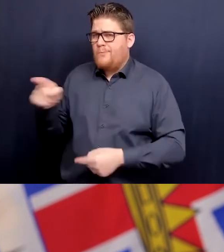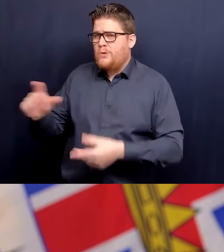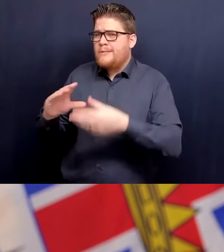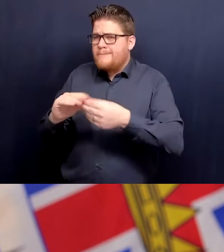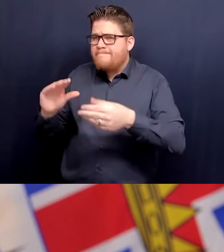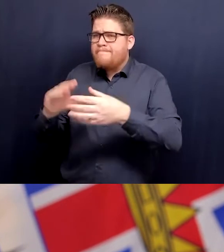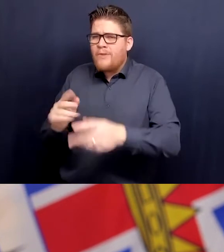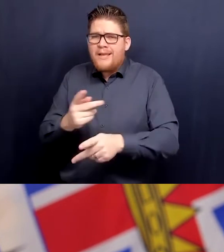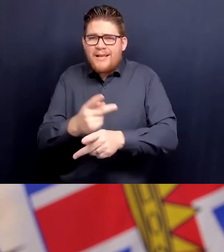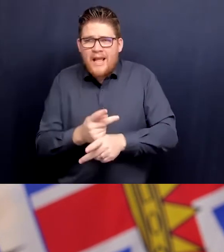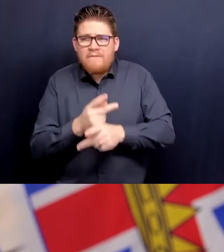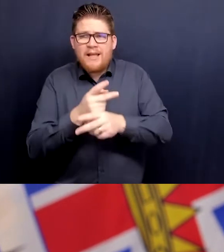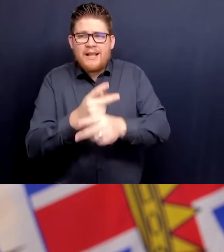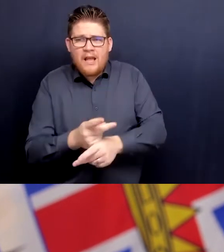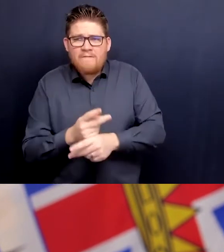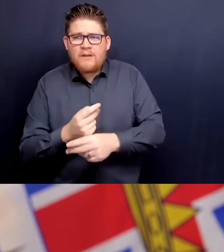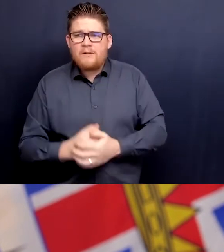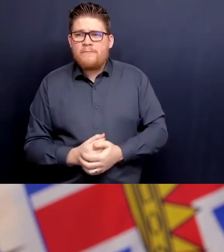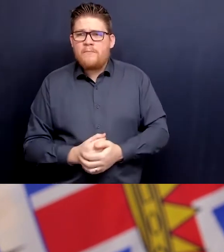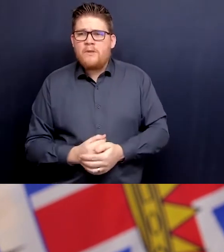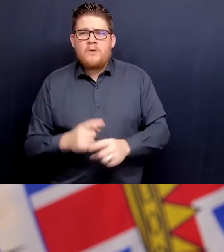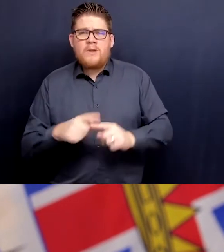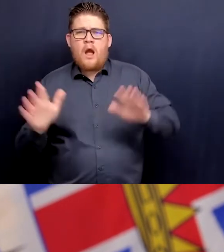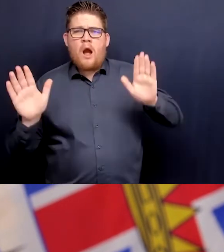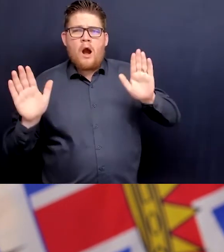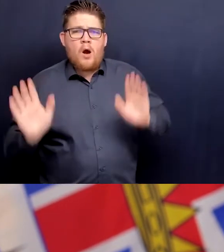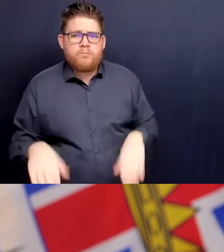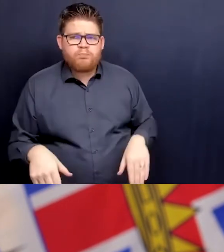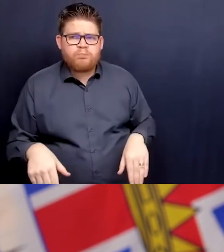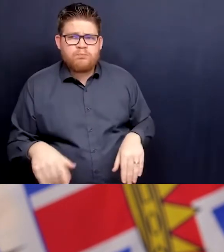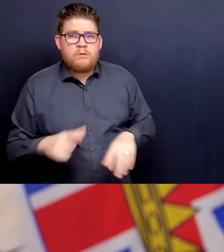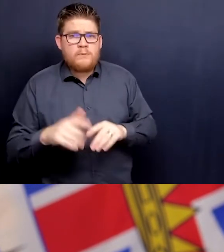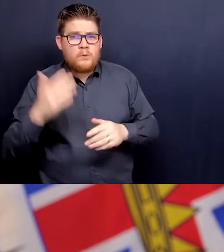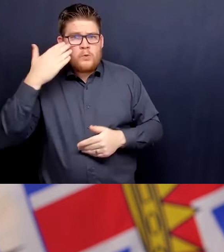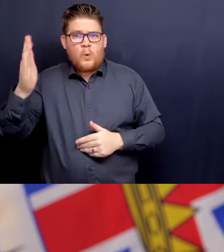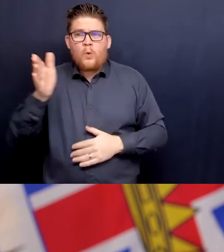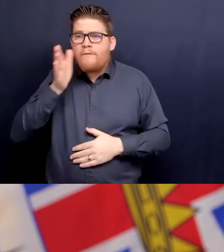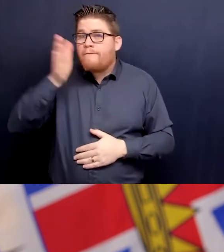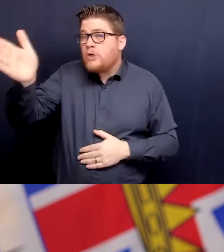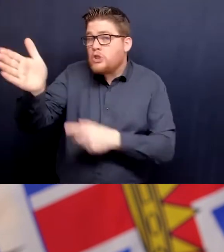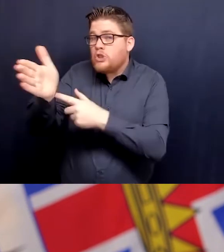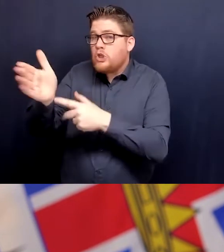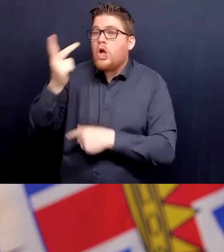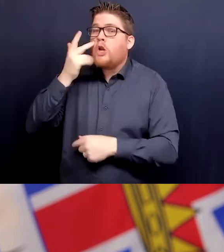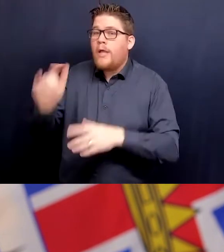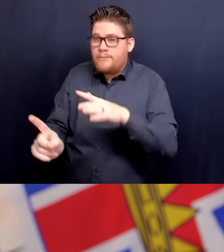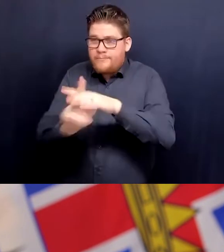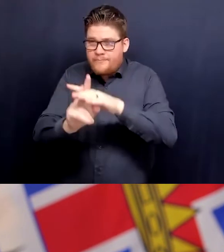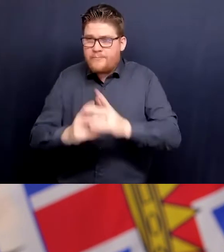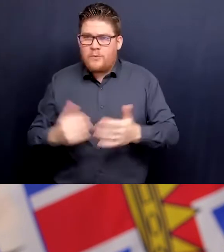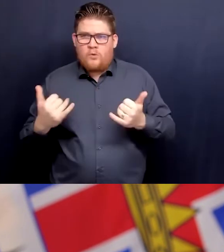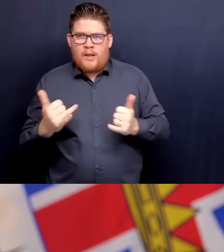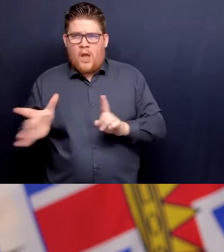coming. So I'm wondering what work is being done right now while the case counts and transmissions are low to prepare